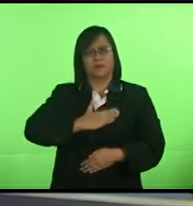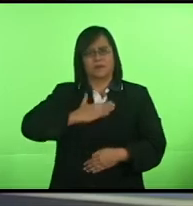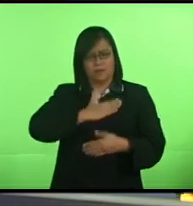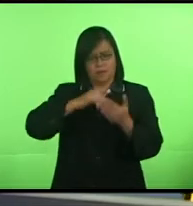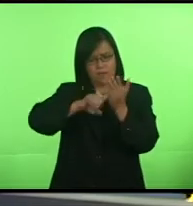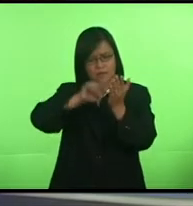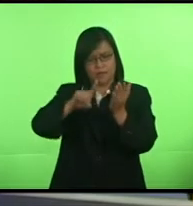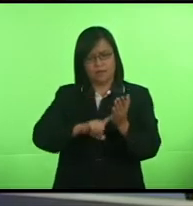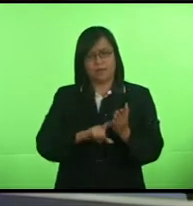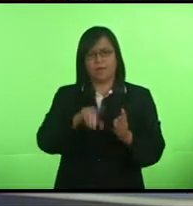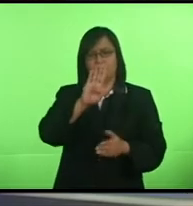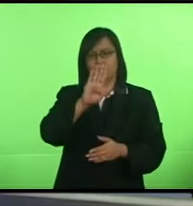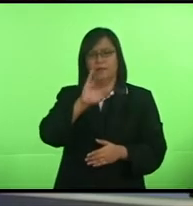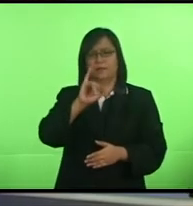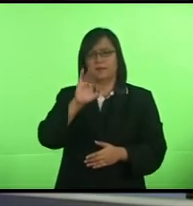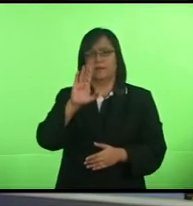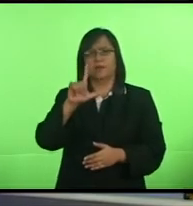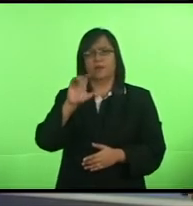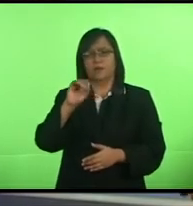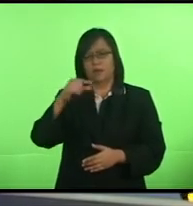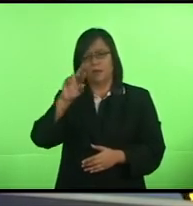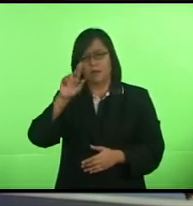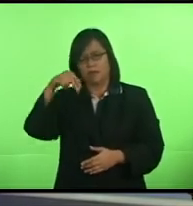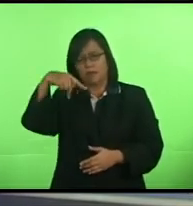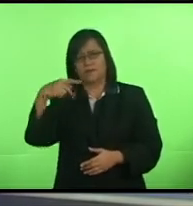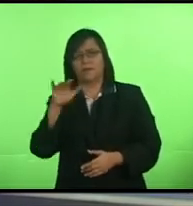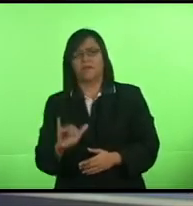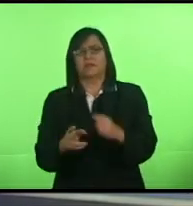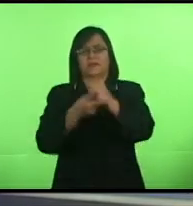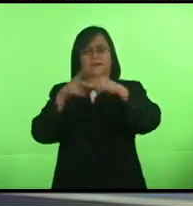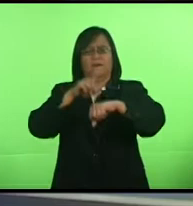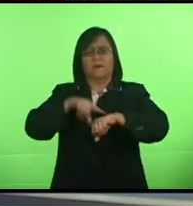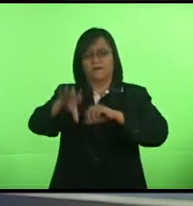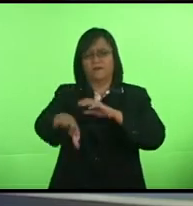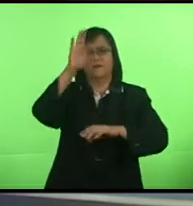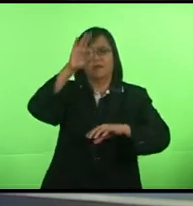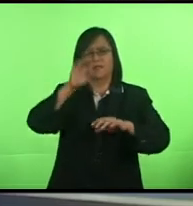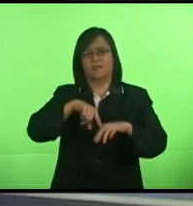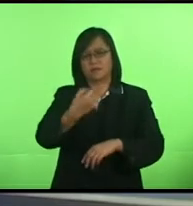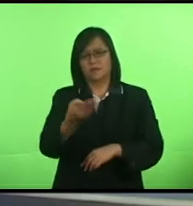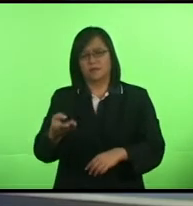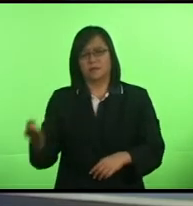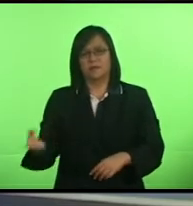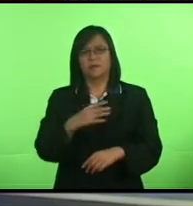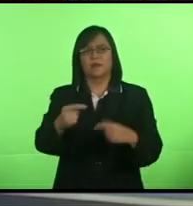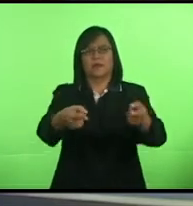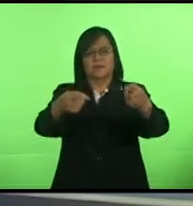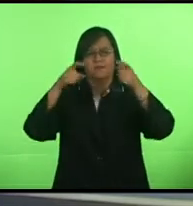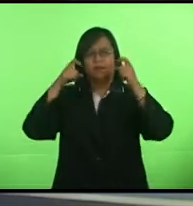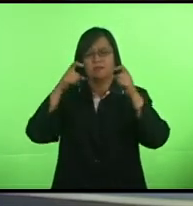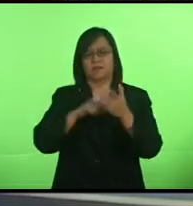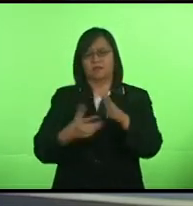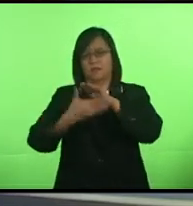to save time finding materials. The fourth one, it is faster to photocopy rather than taking